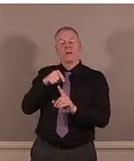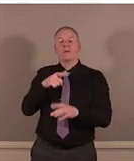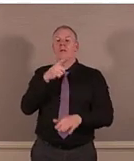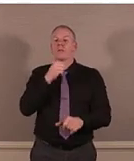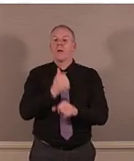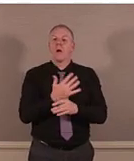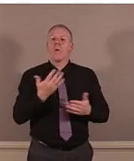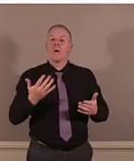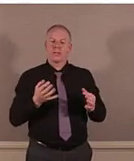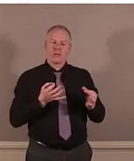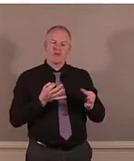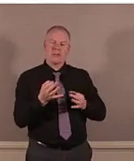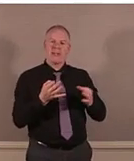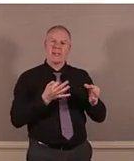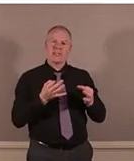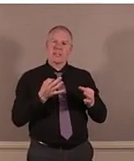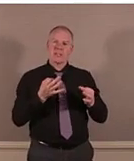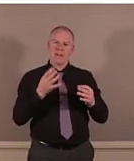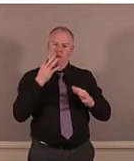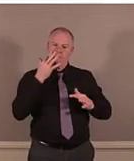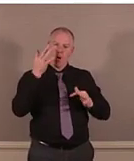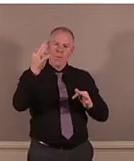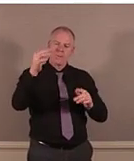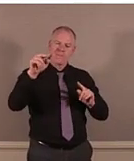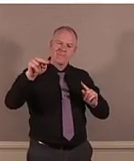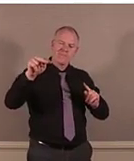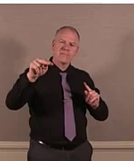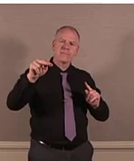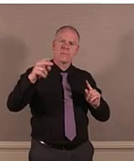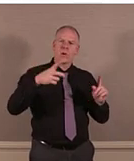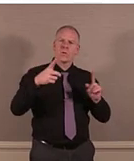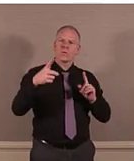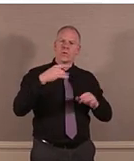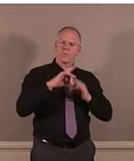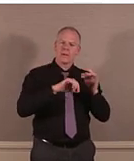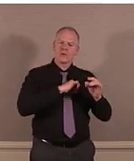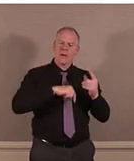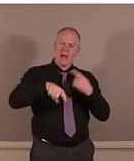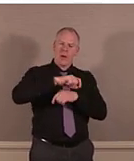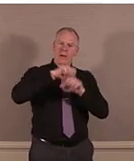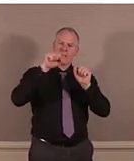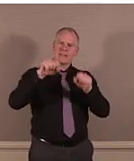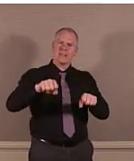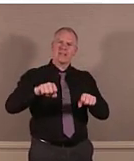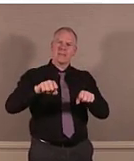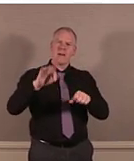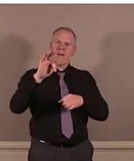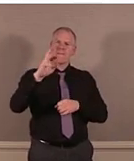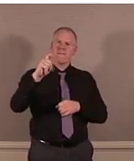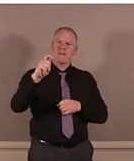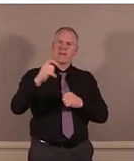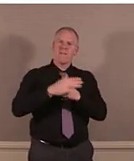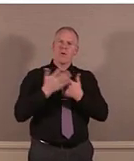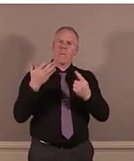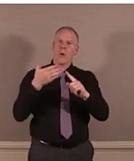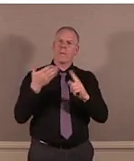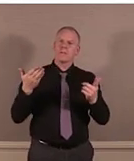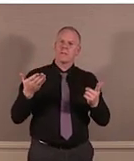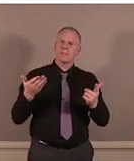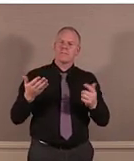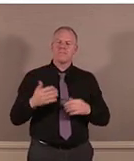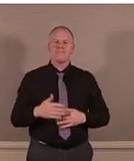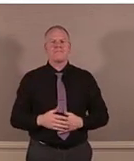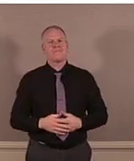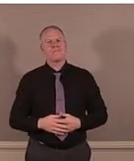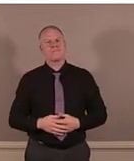about the strategic foresight and what we do to ensure that our systems are fit for purpose,